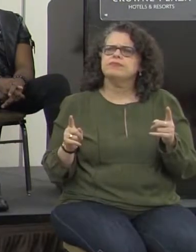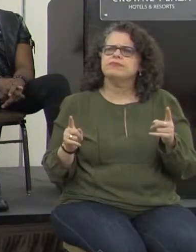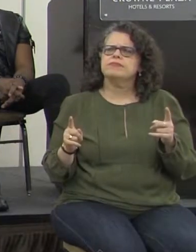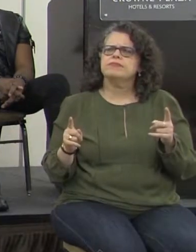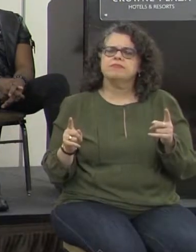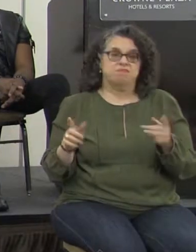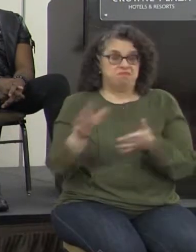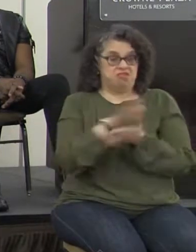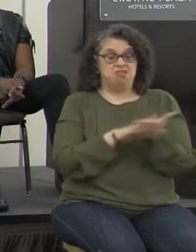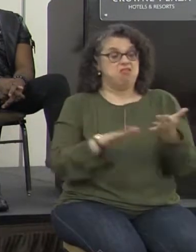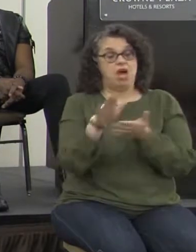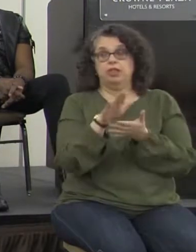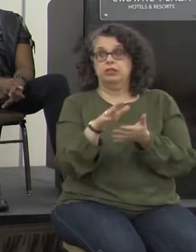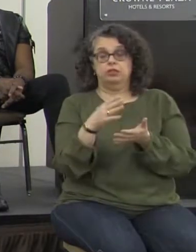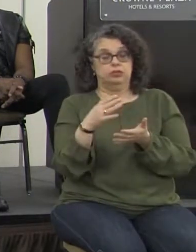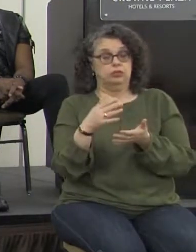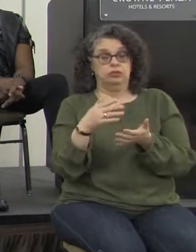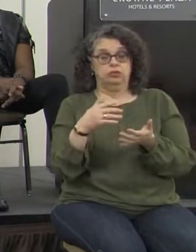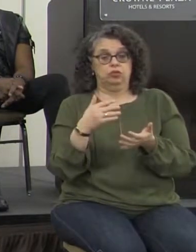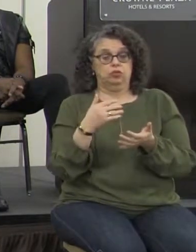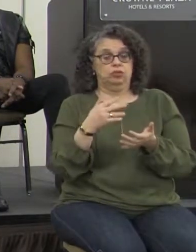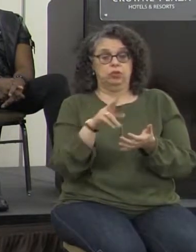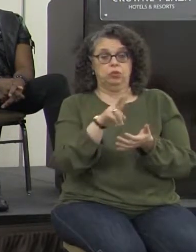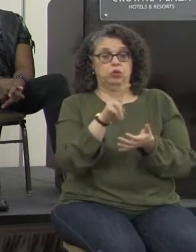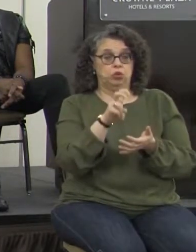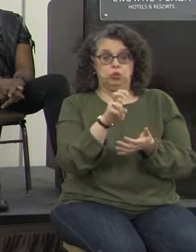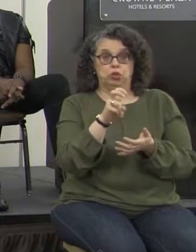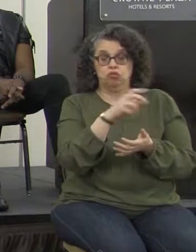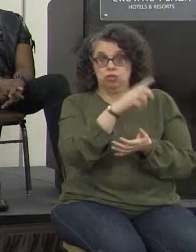but college, there were 200 of us on a campus of